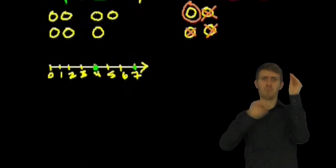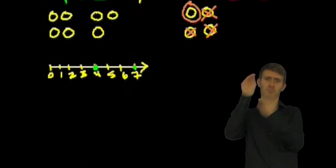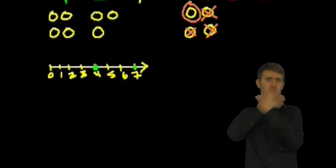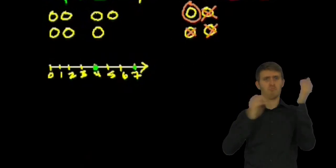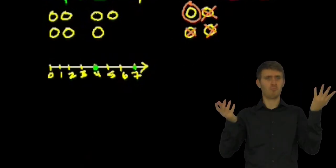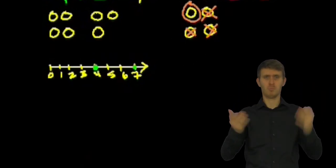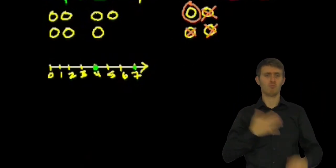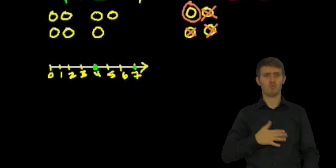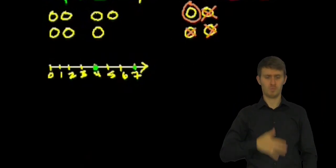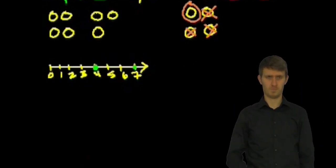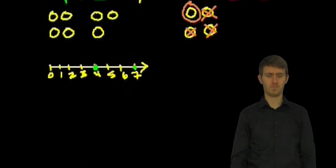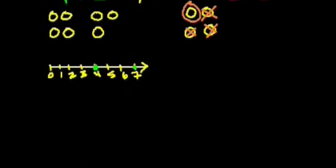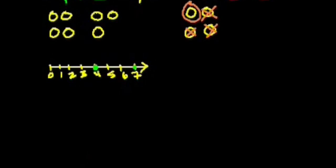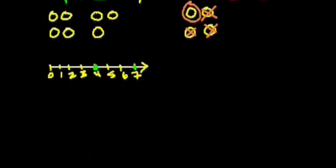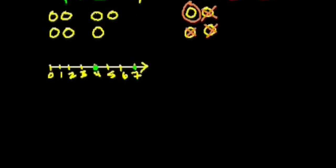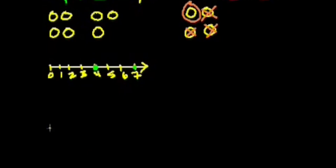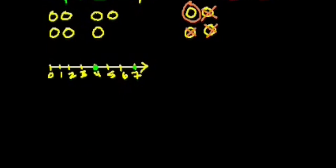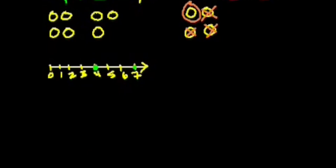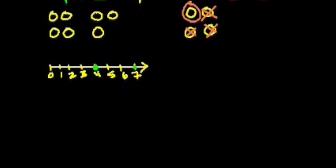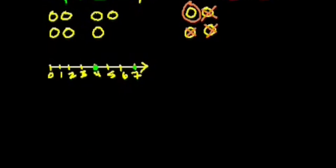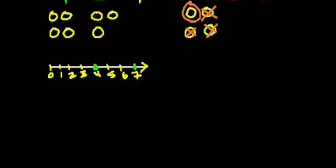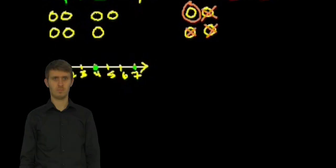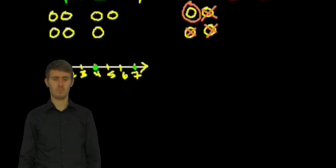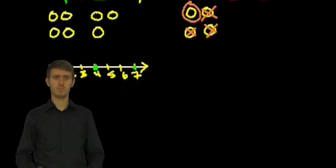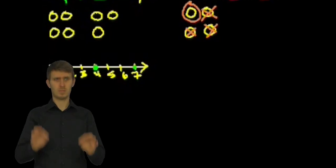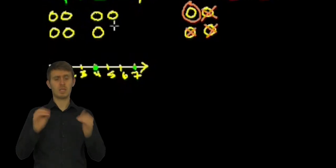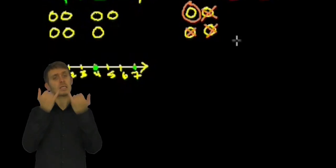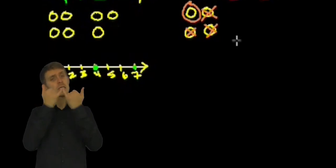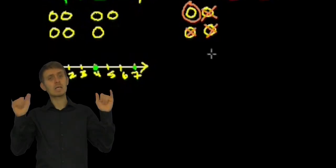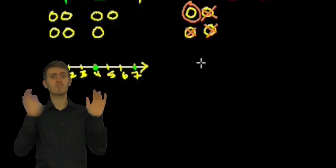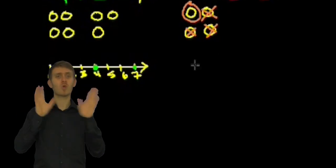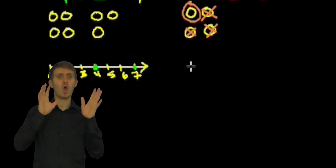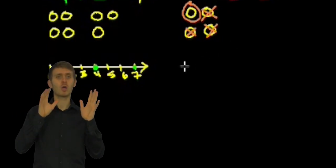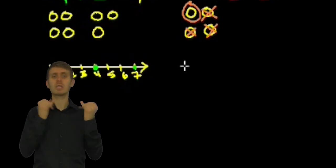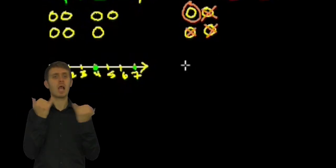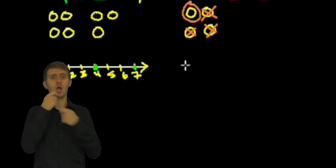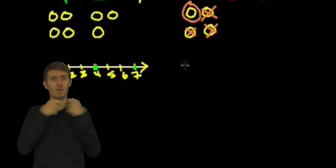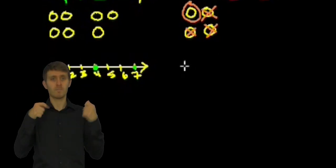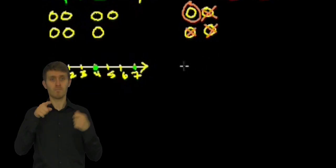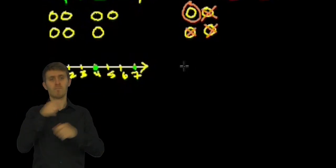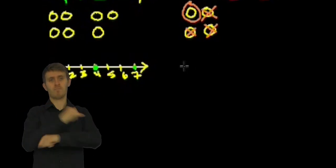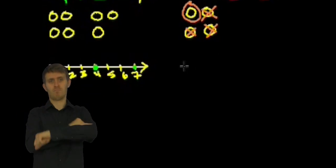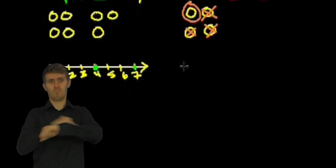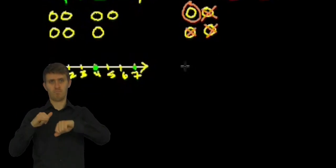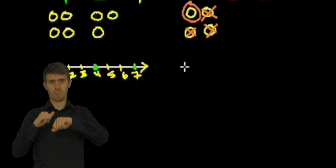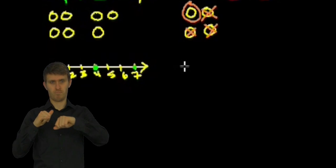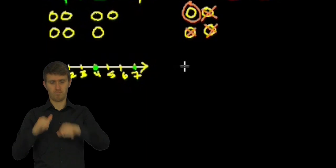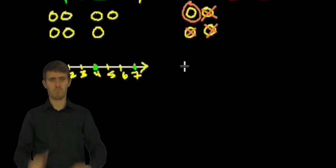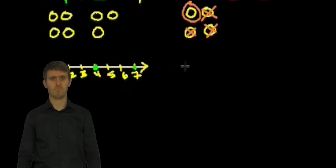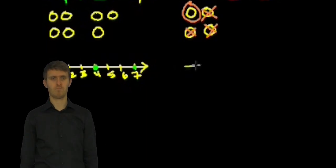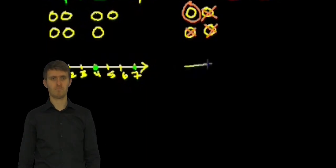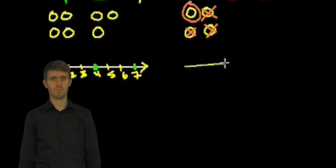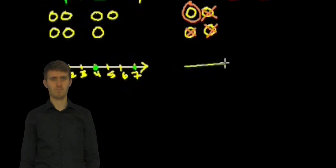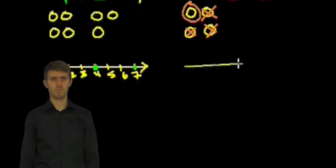draw the same lemon colored number line say that this is the number number